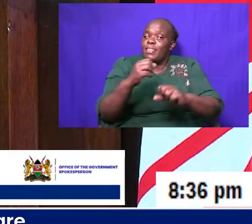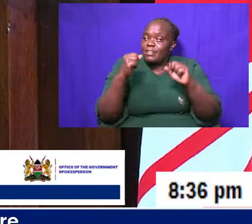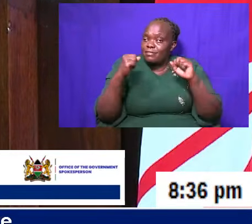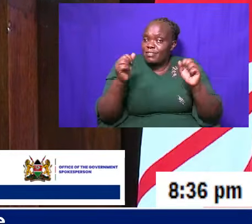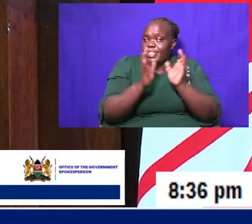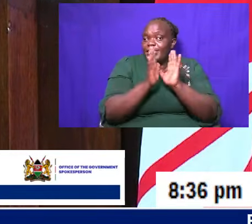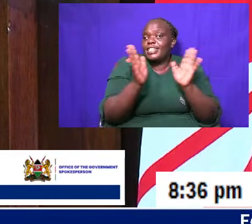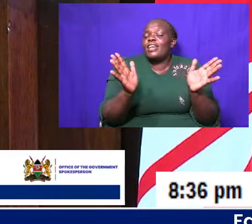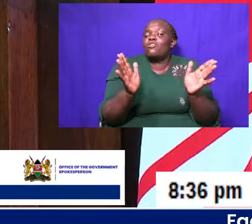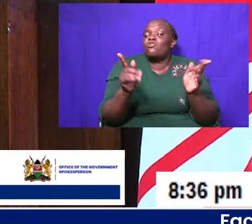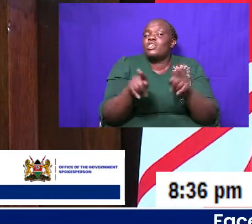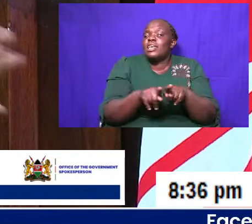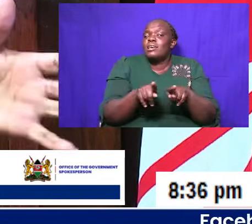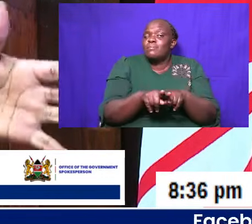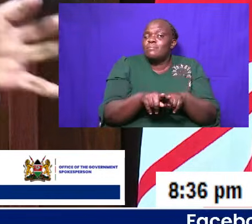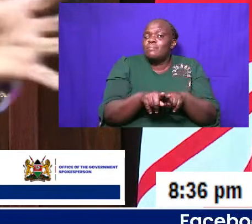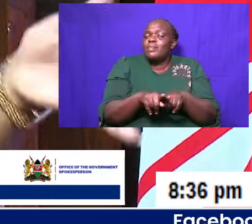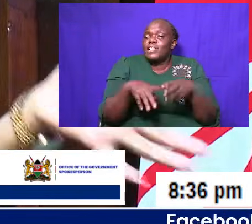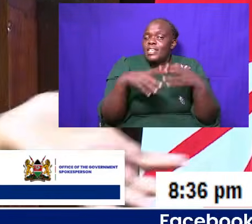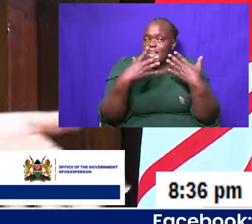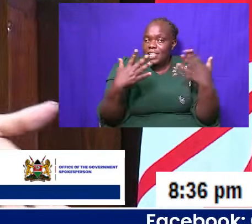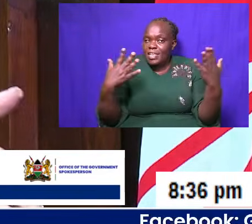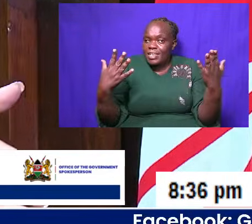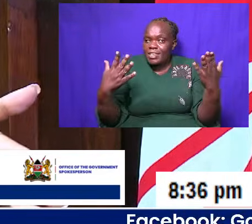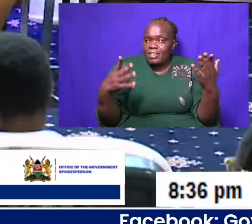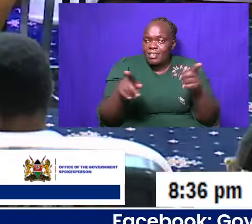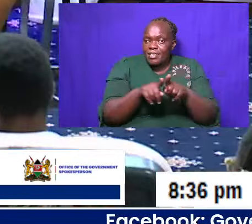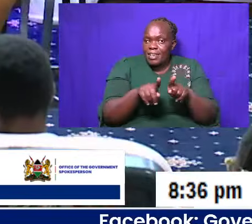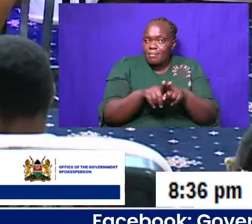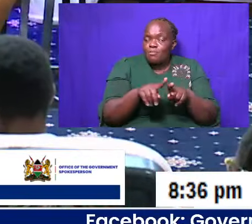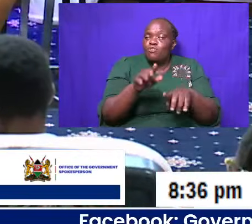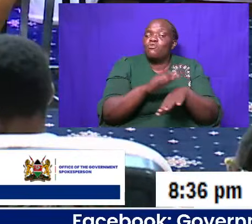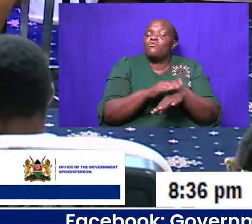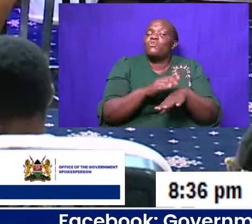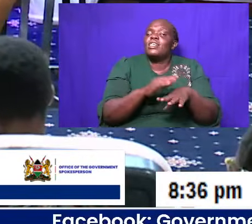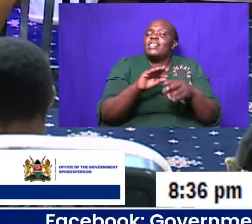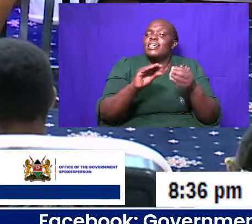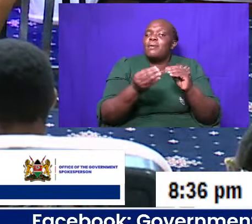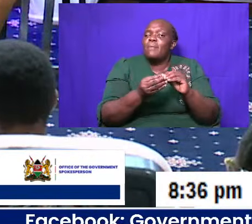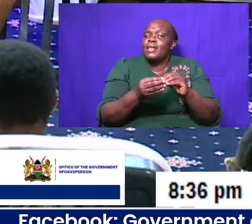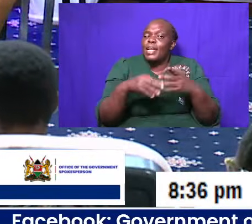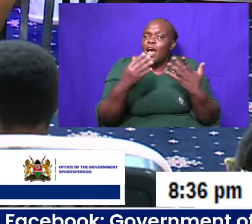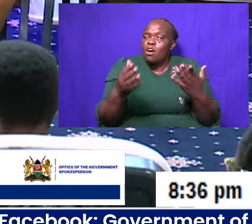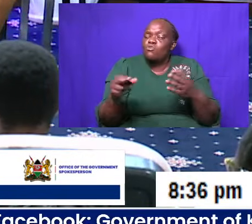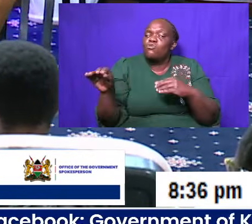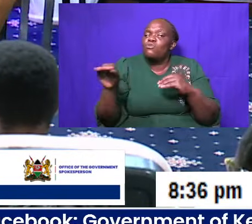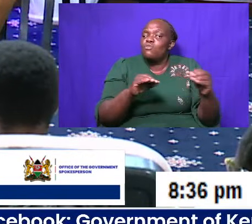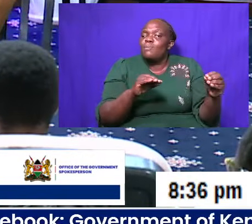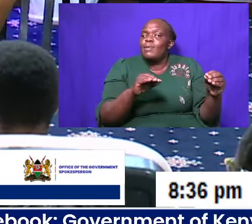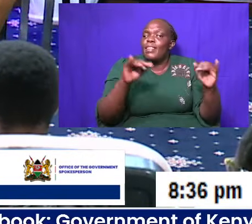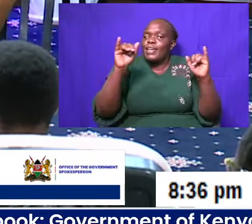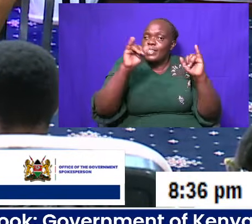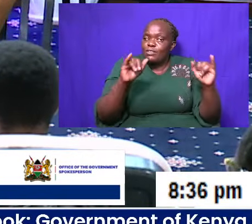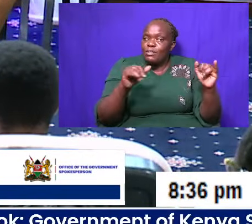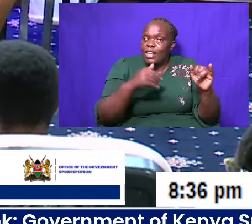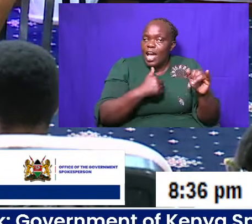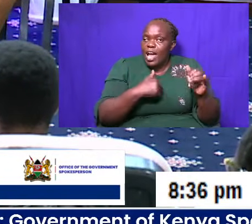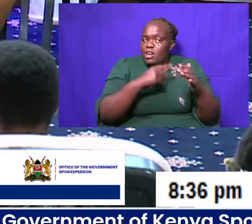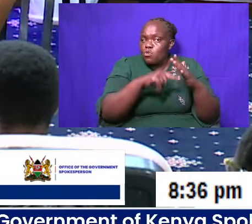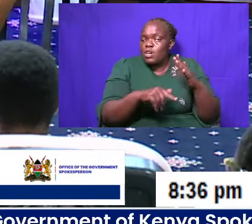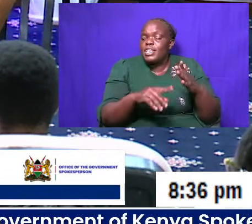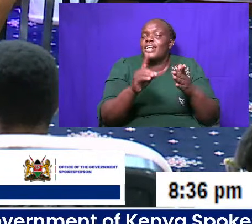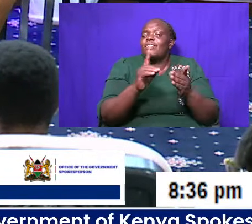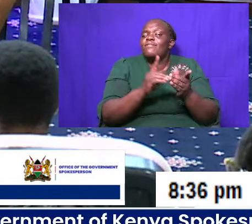yeah? Yeah. Uh-huh. Is a theme, is a thematic area. Yeah. But that's not how we structure the institution. The institution has divisions